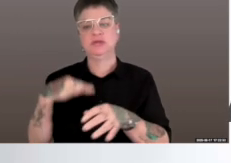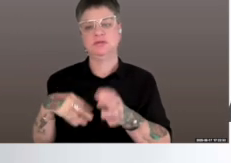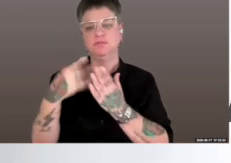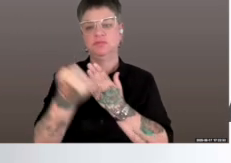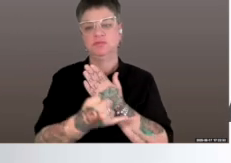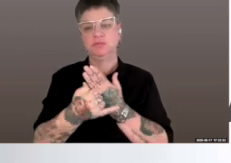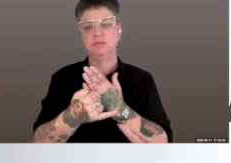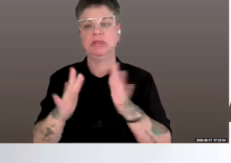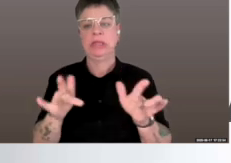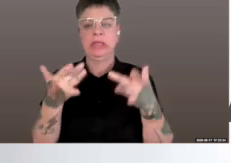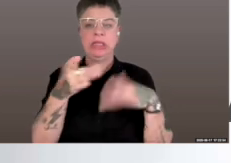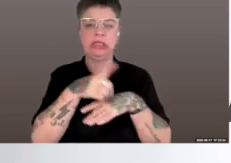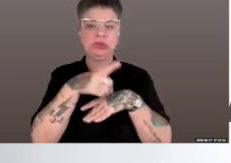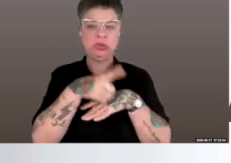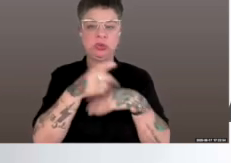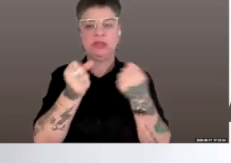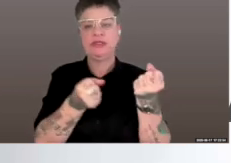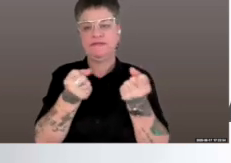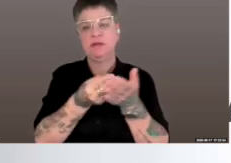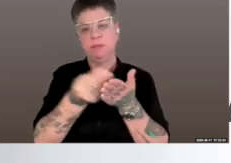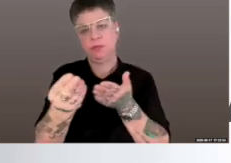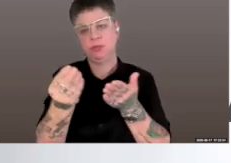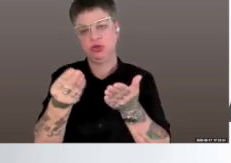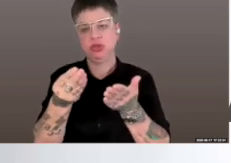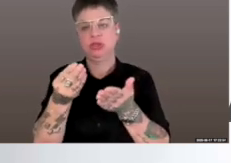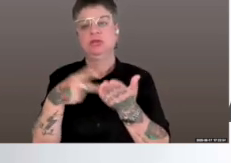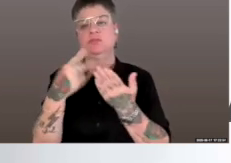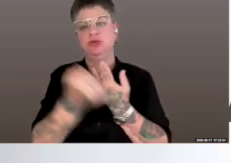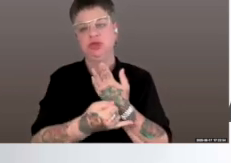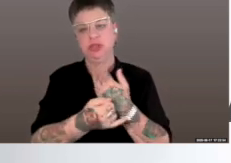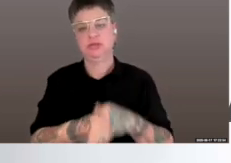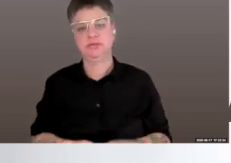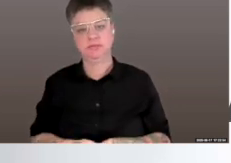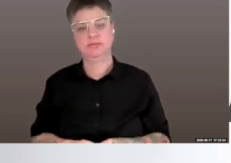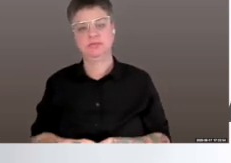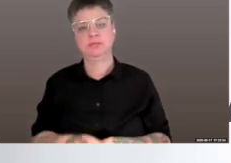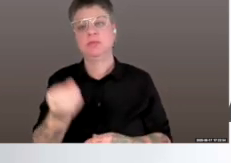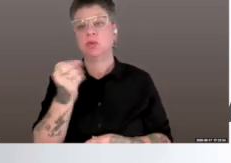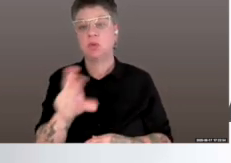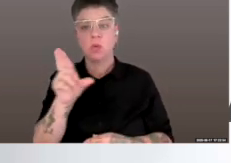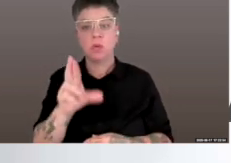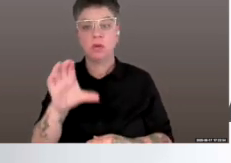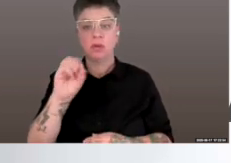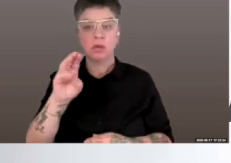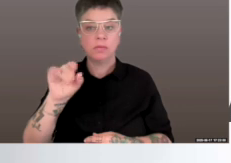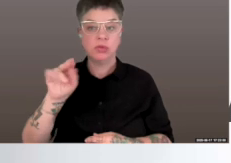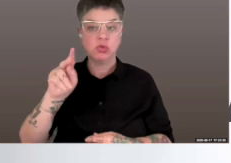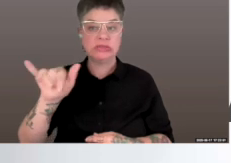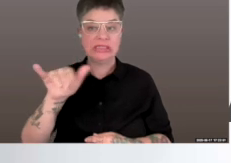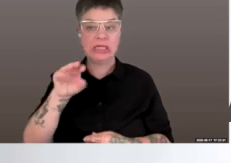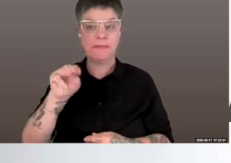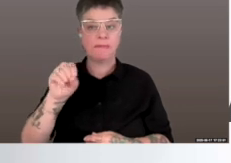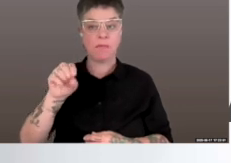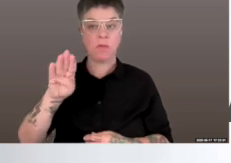please. So I'll quickly provide an overview of the individual and community mobility incentive offerings.